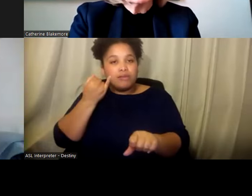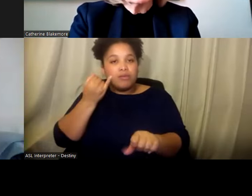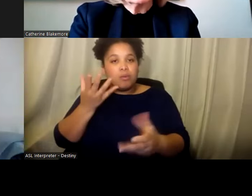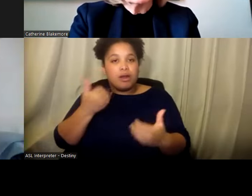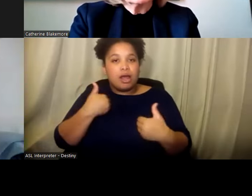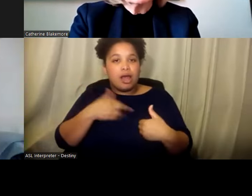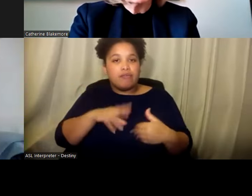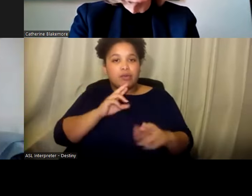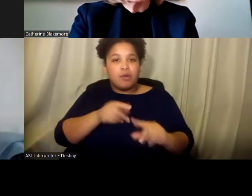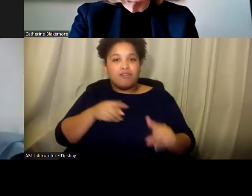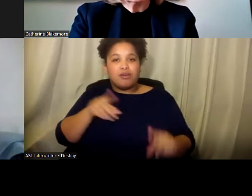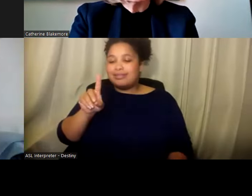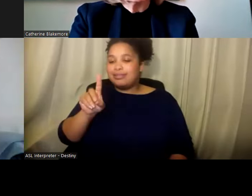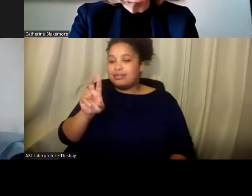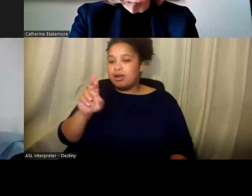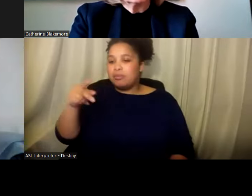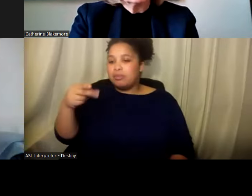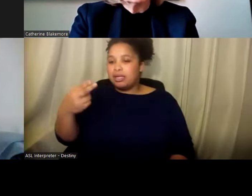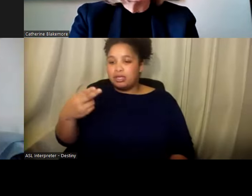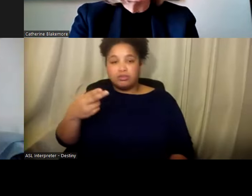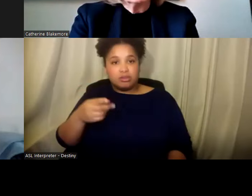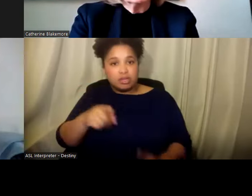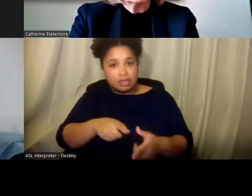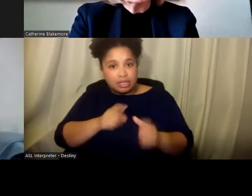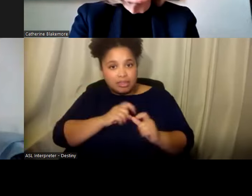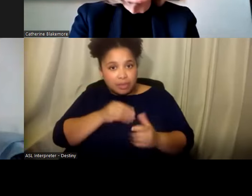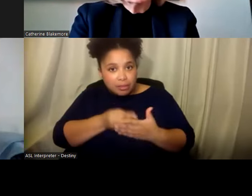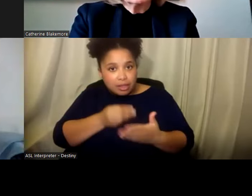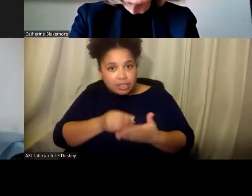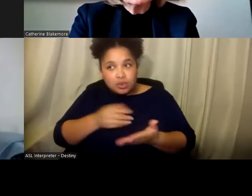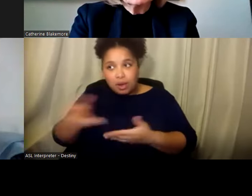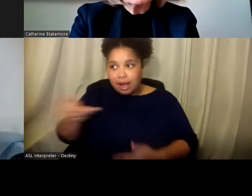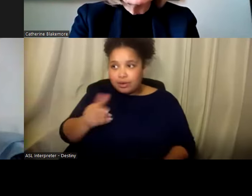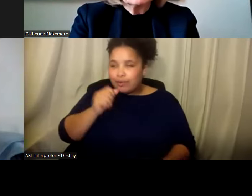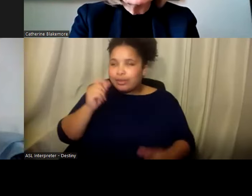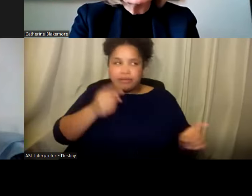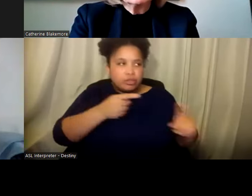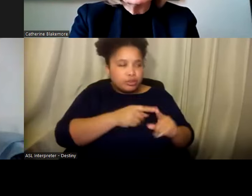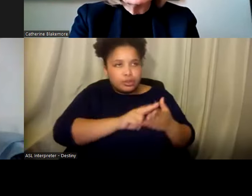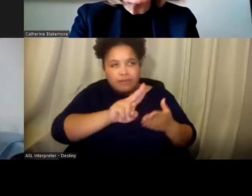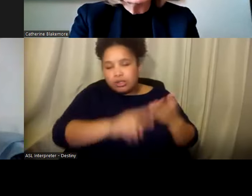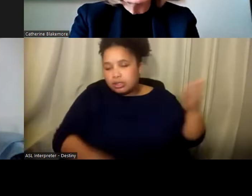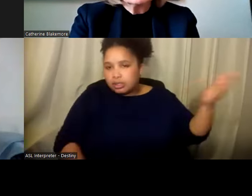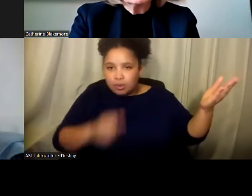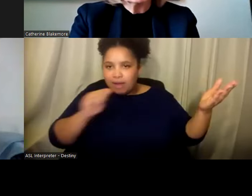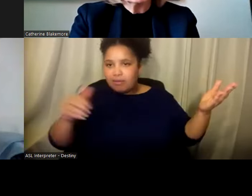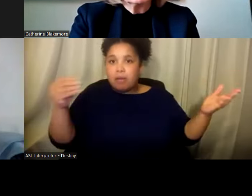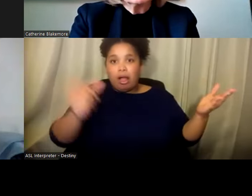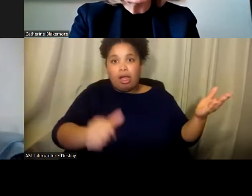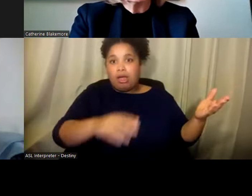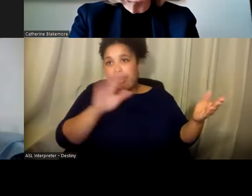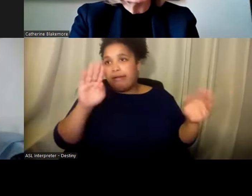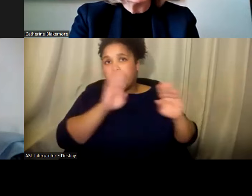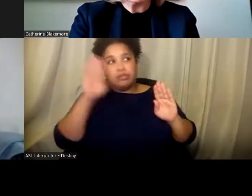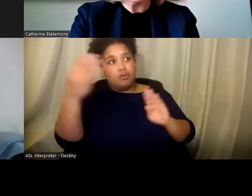a report by a DRPH, then give me the money to hire the DRPH. Don't give it to the university. You won't have to pay all that indirect,